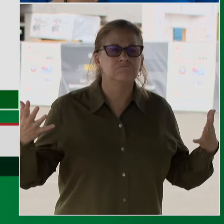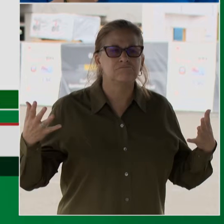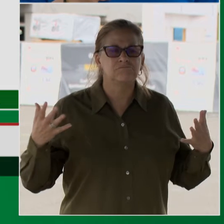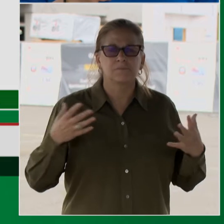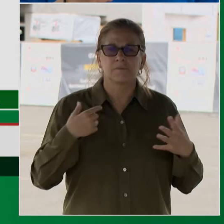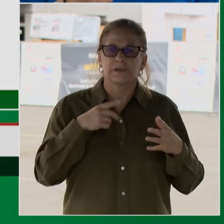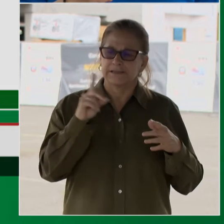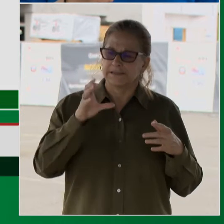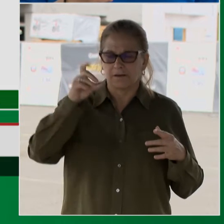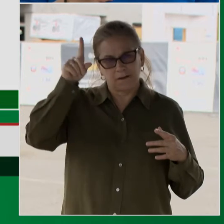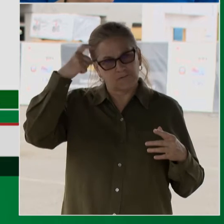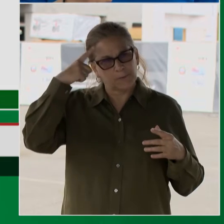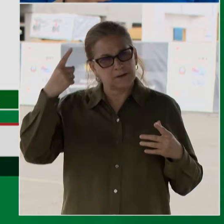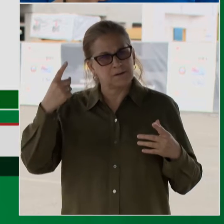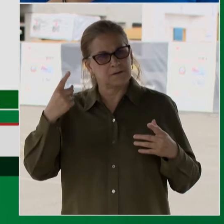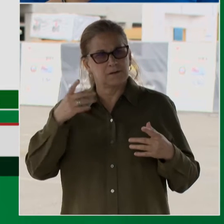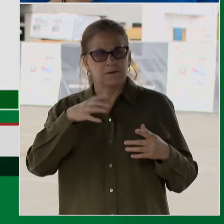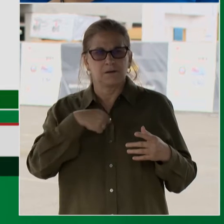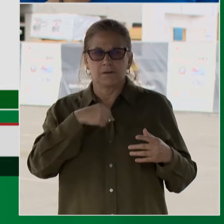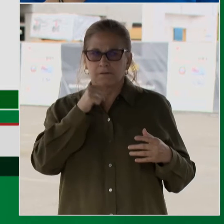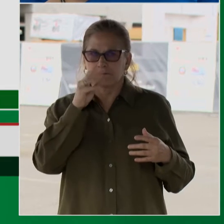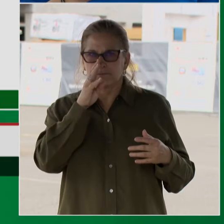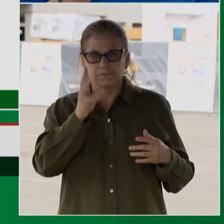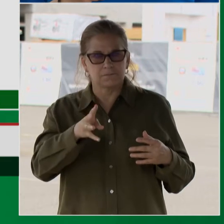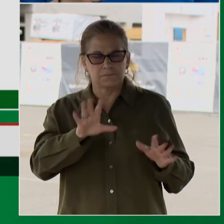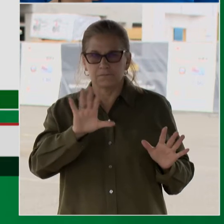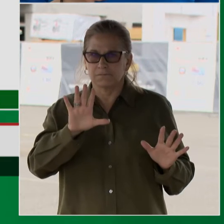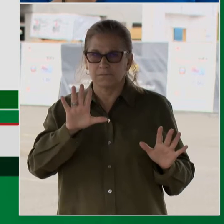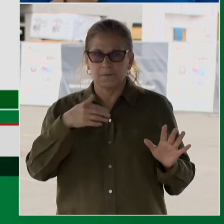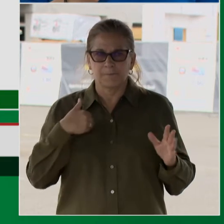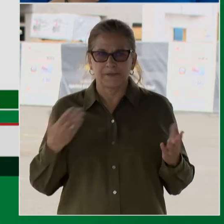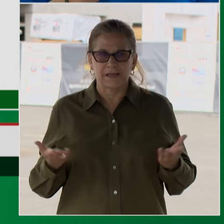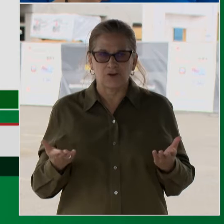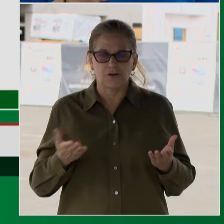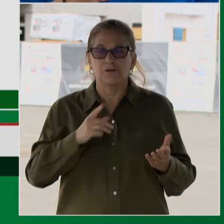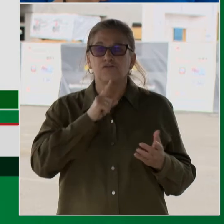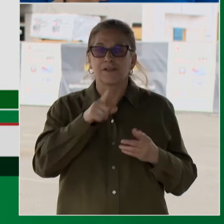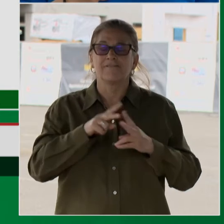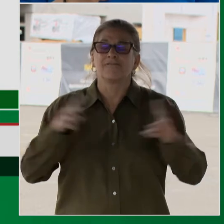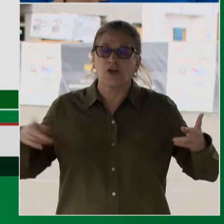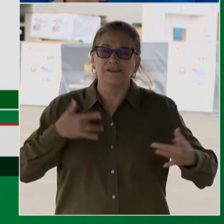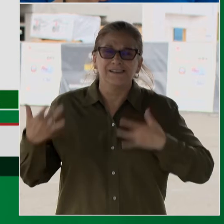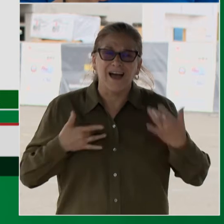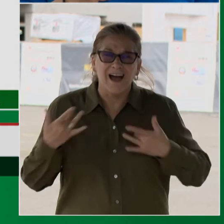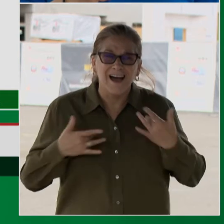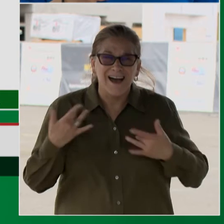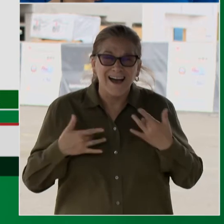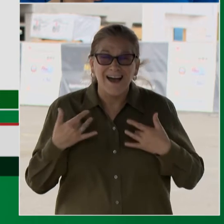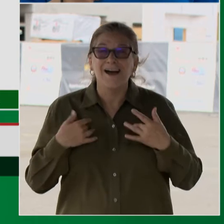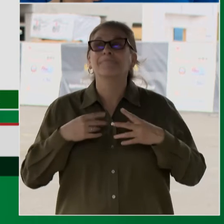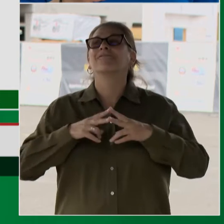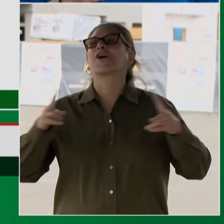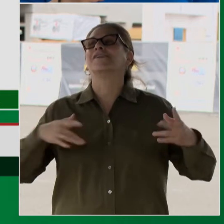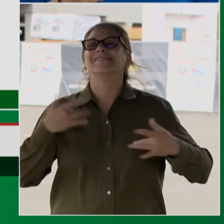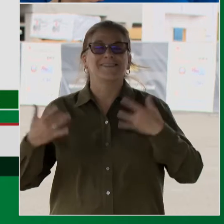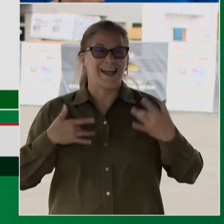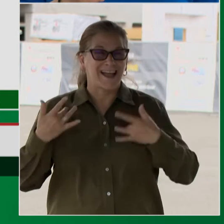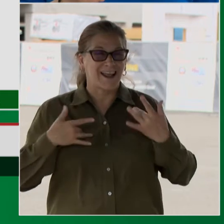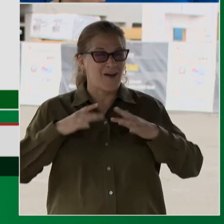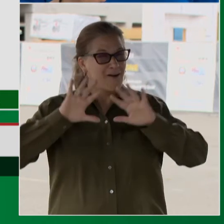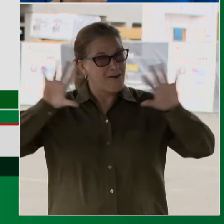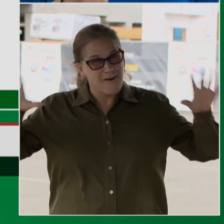to get their resources to the businesses. So that's one of the things I'm really excited about. I'm really excited about the different types